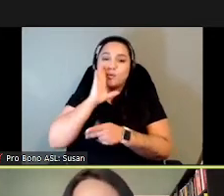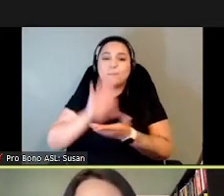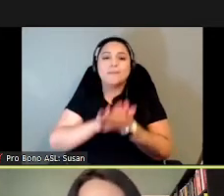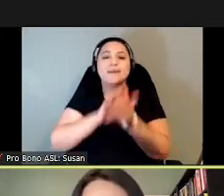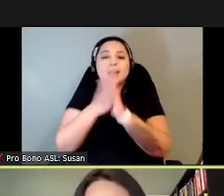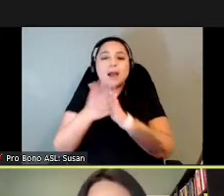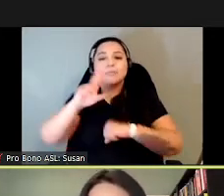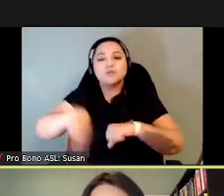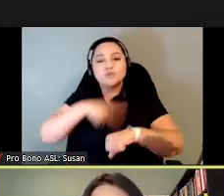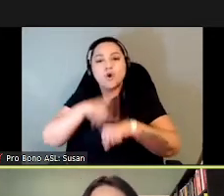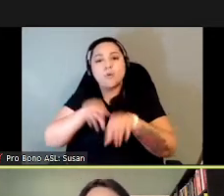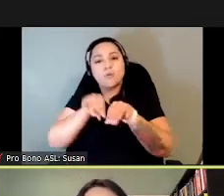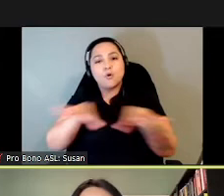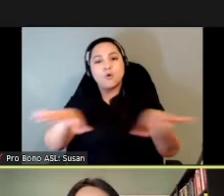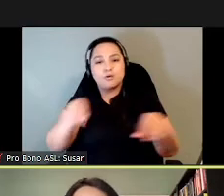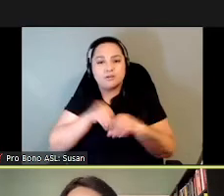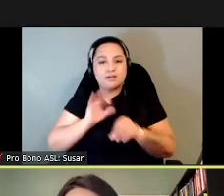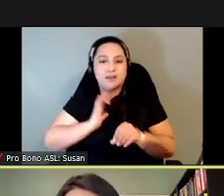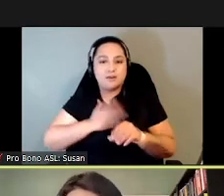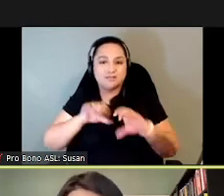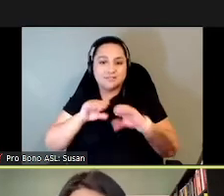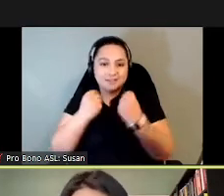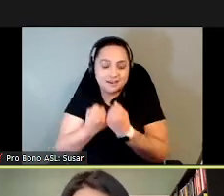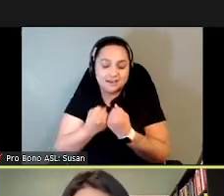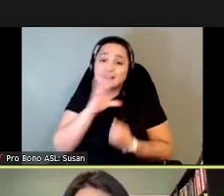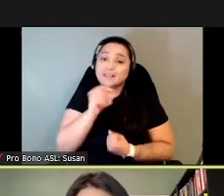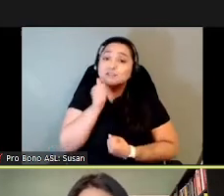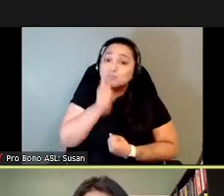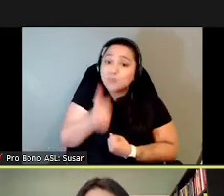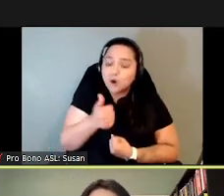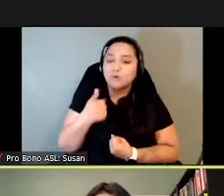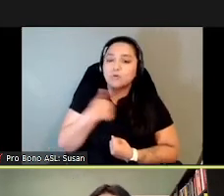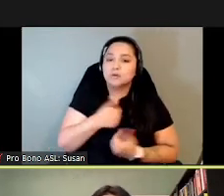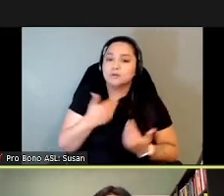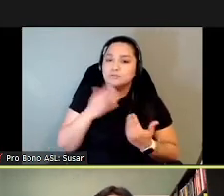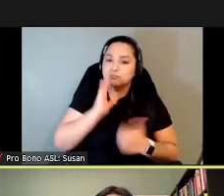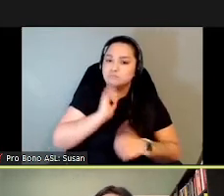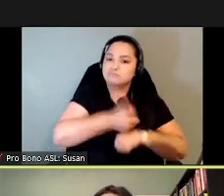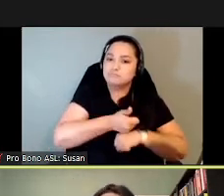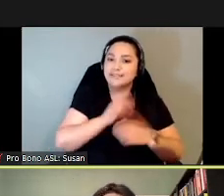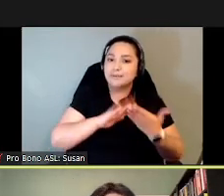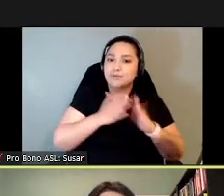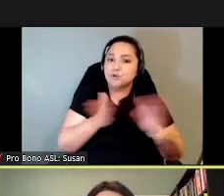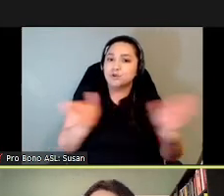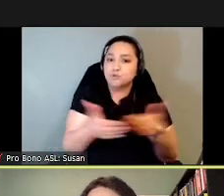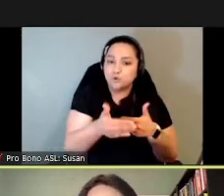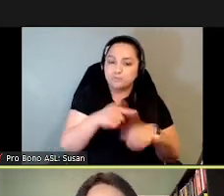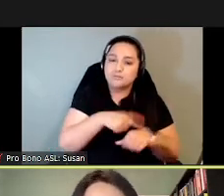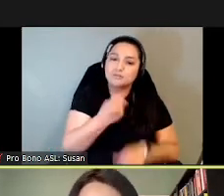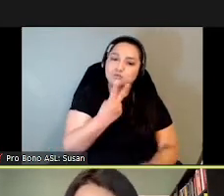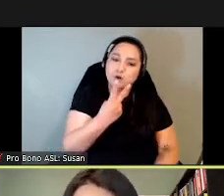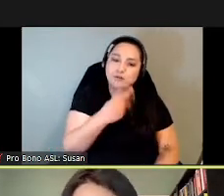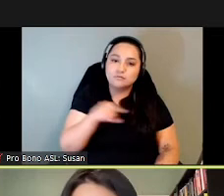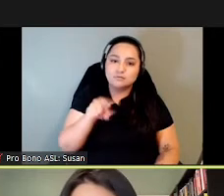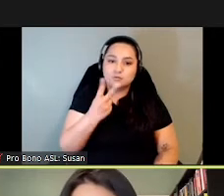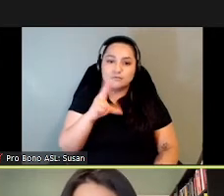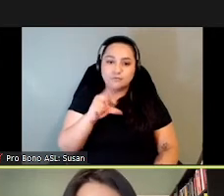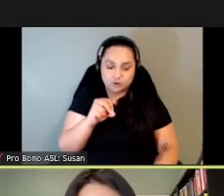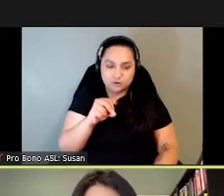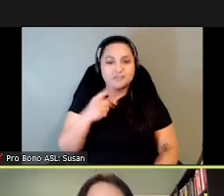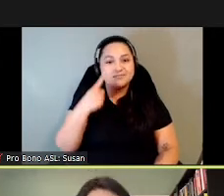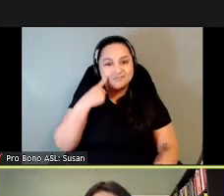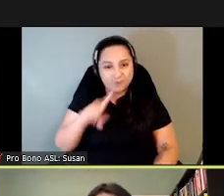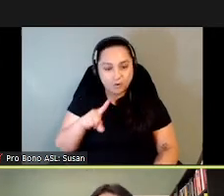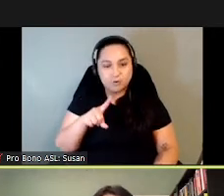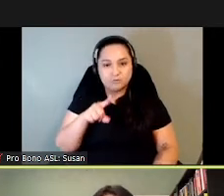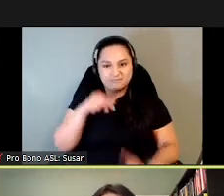have a community room from 12 to 12:30 of CDIM music for hypertension, stress, and anxiety. And so